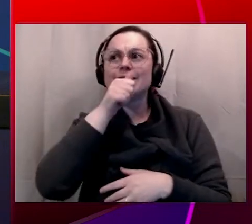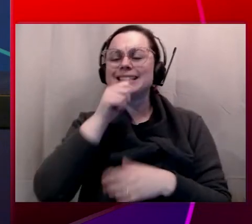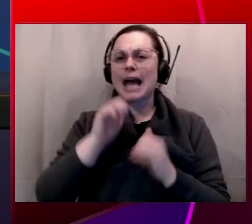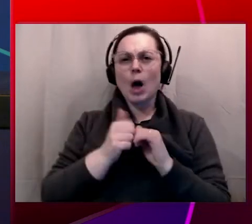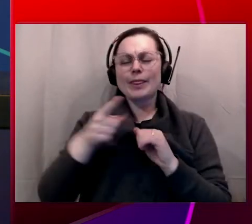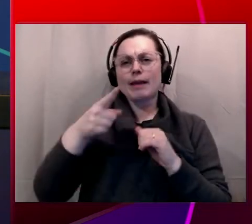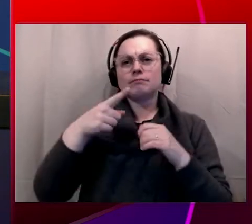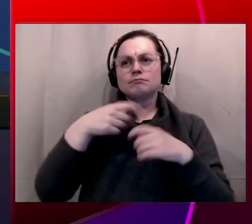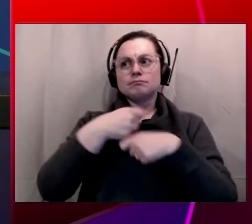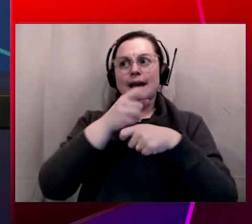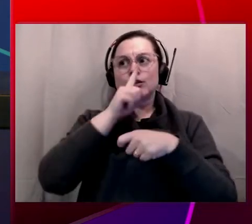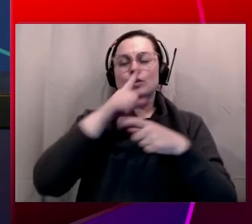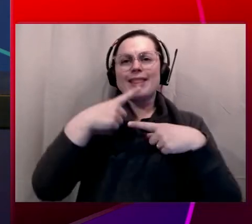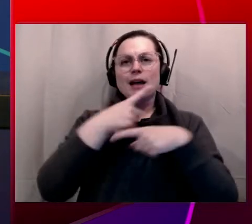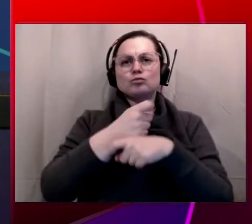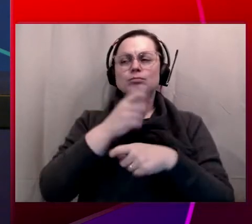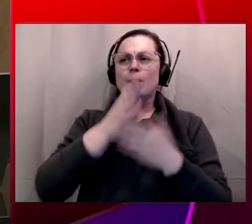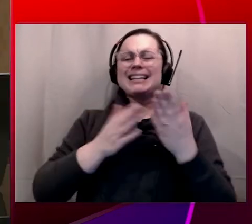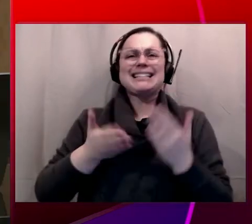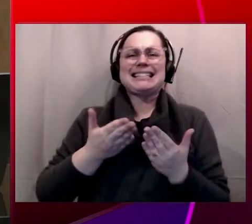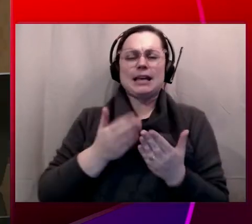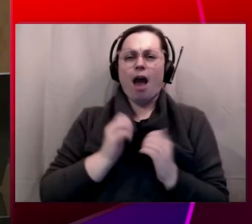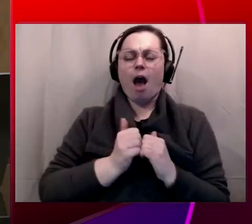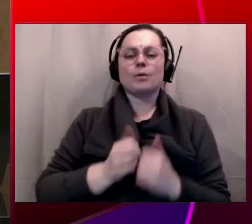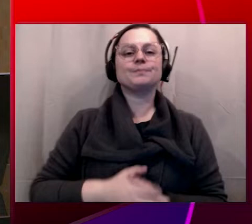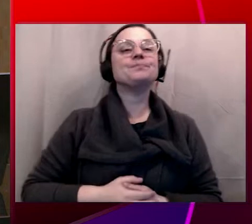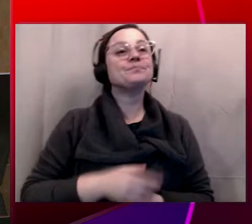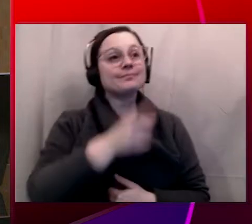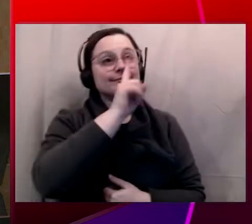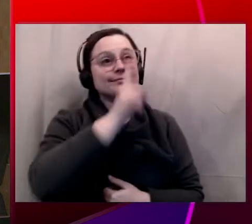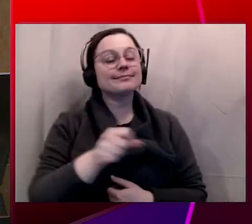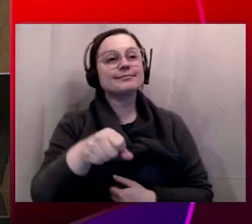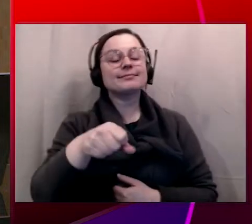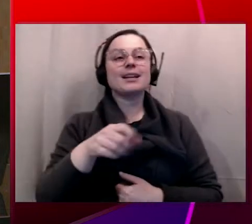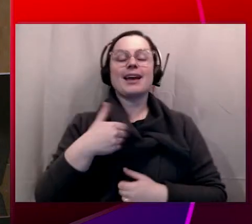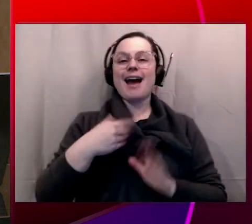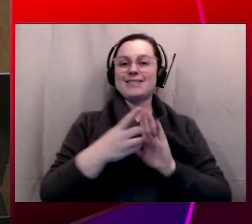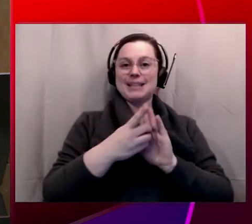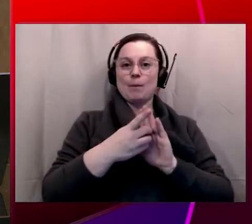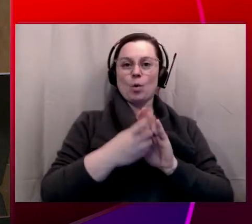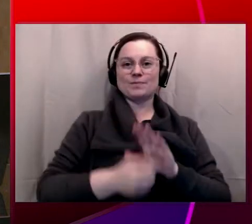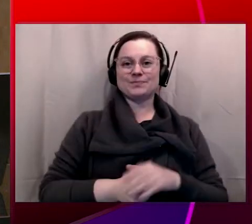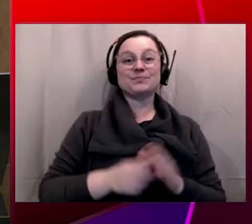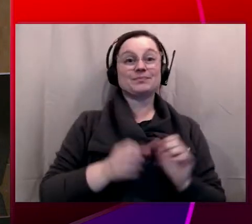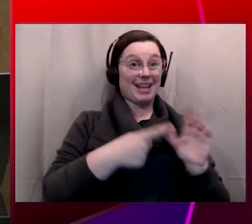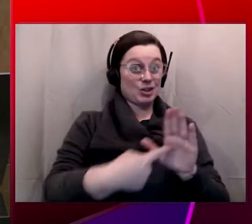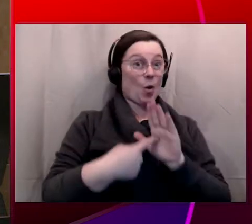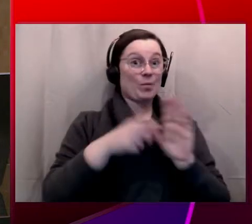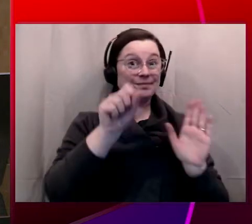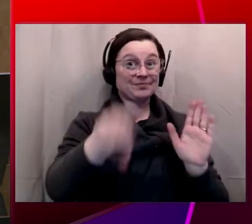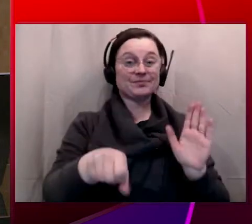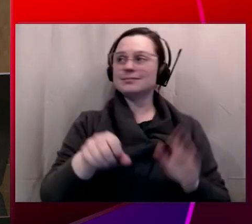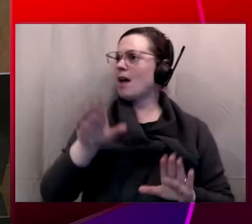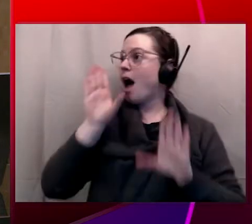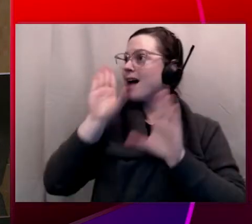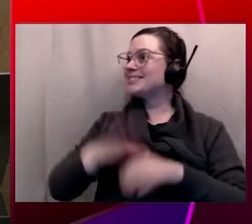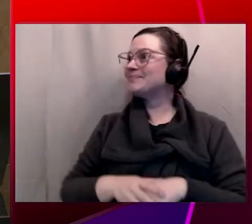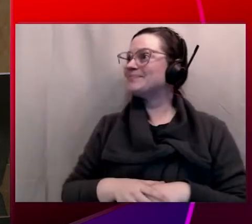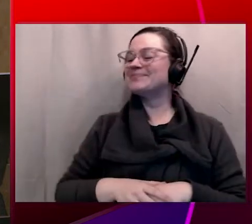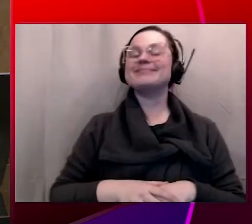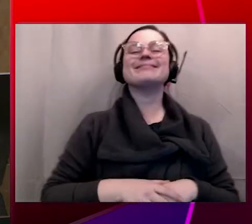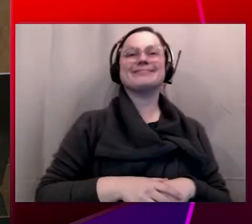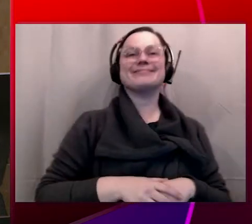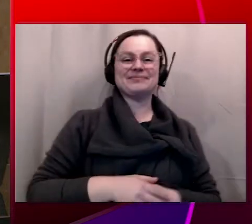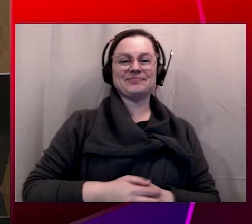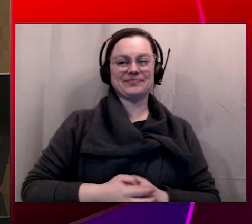part easier for developers? Yeah, so we have a demo that we can show that That'd be awesome. illustrates that.